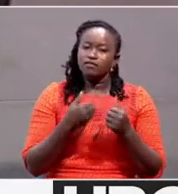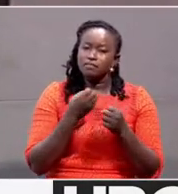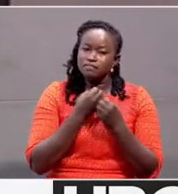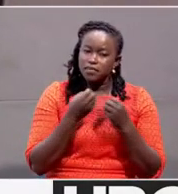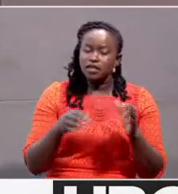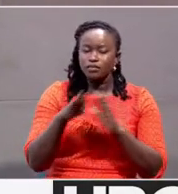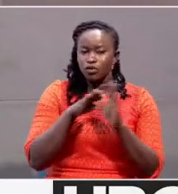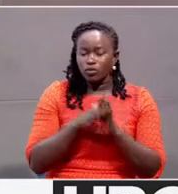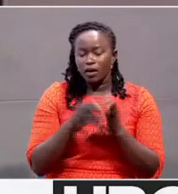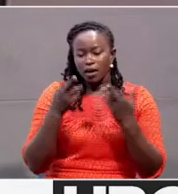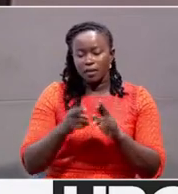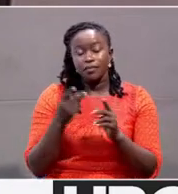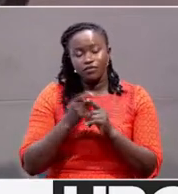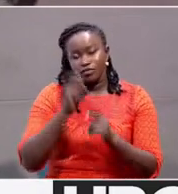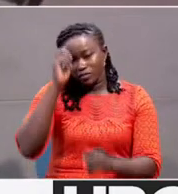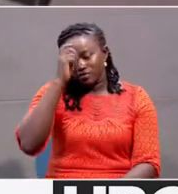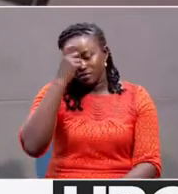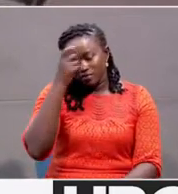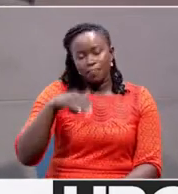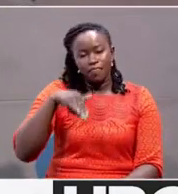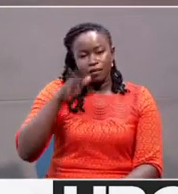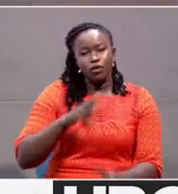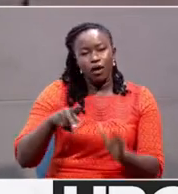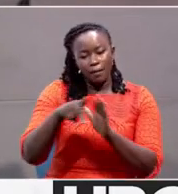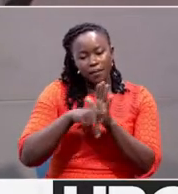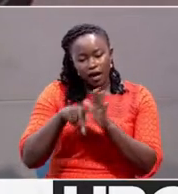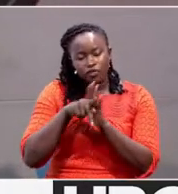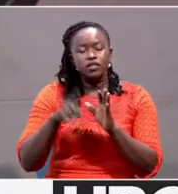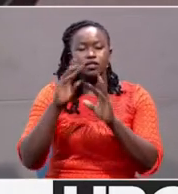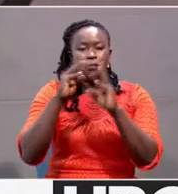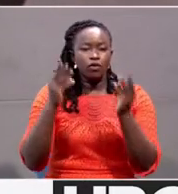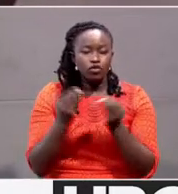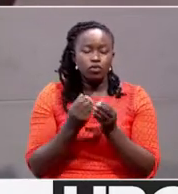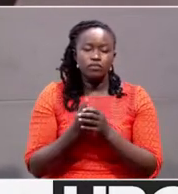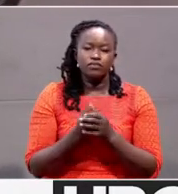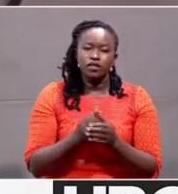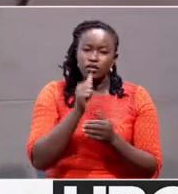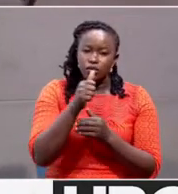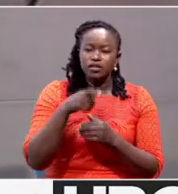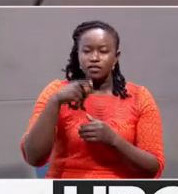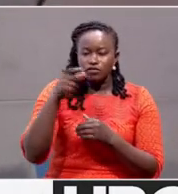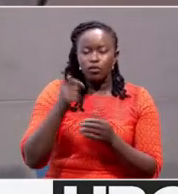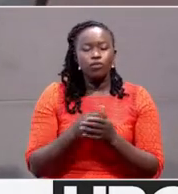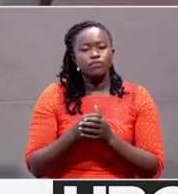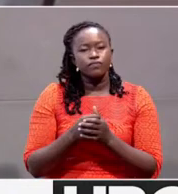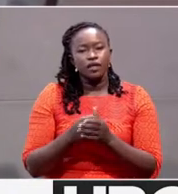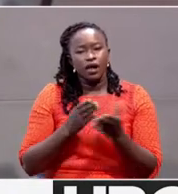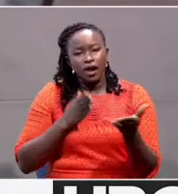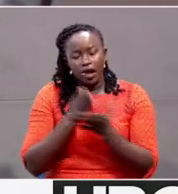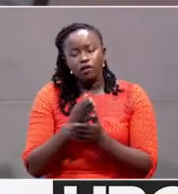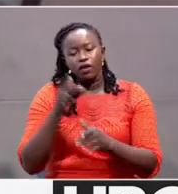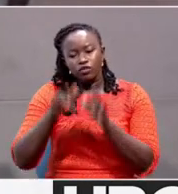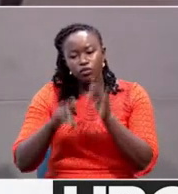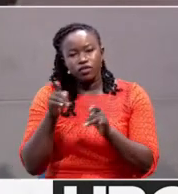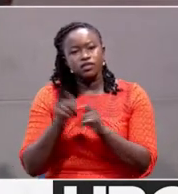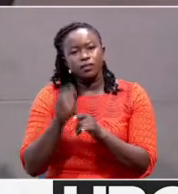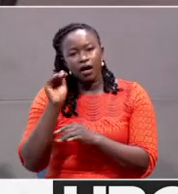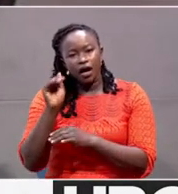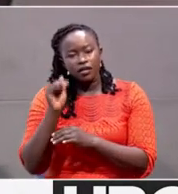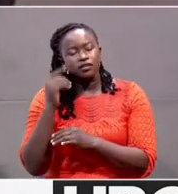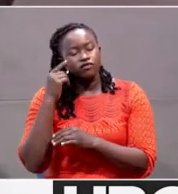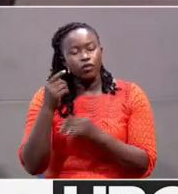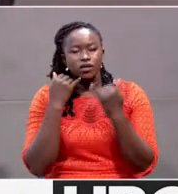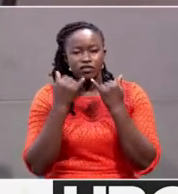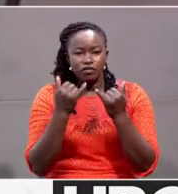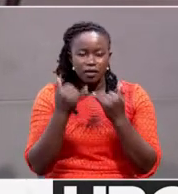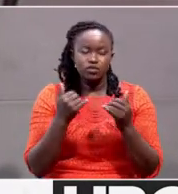government, most especially the parish model. Go out there to the right offices, ask them for the